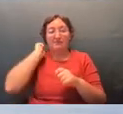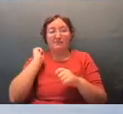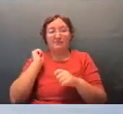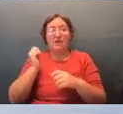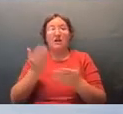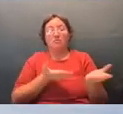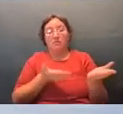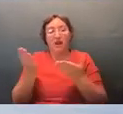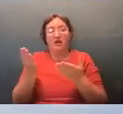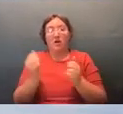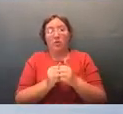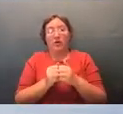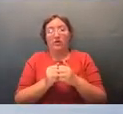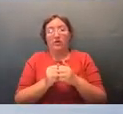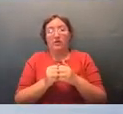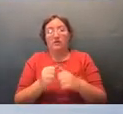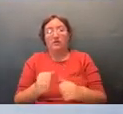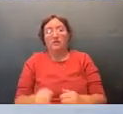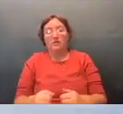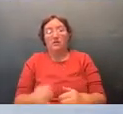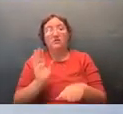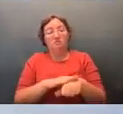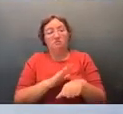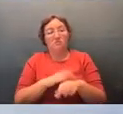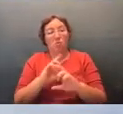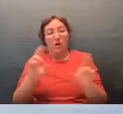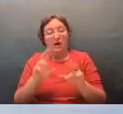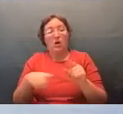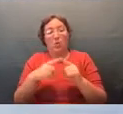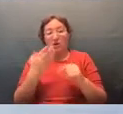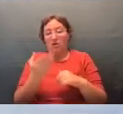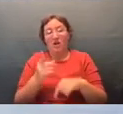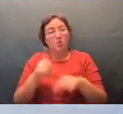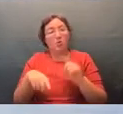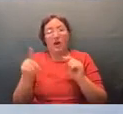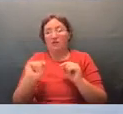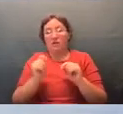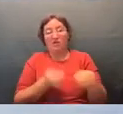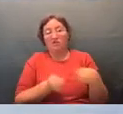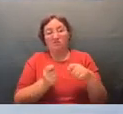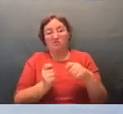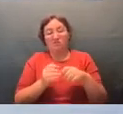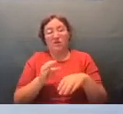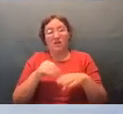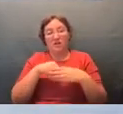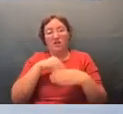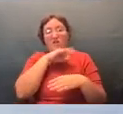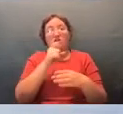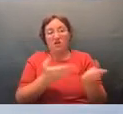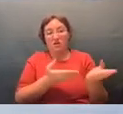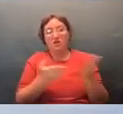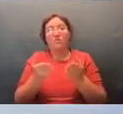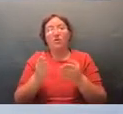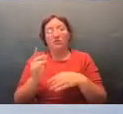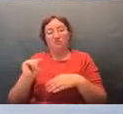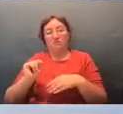continue your hike for the day. So be prepared when you get up here that you will need to carry your business